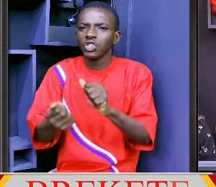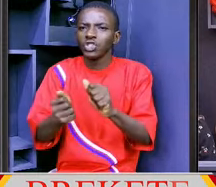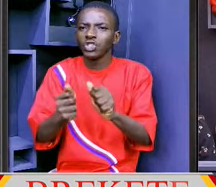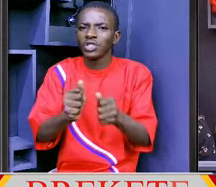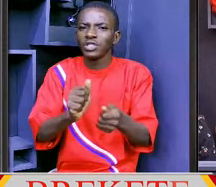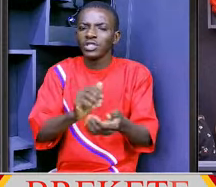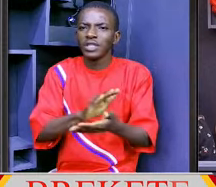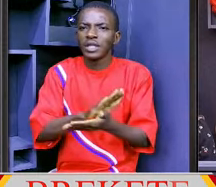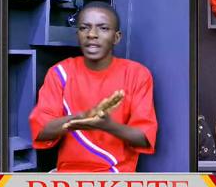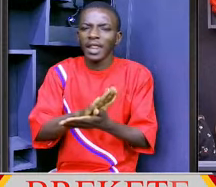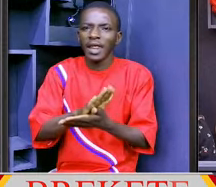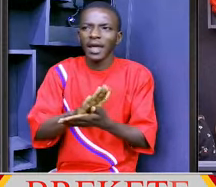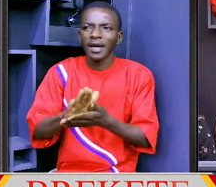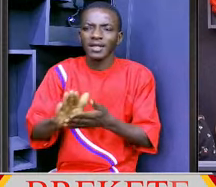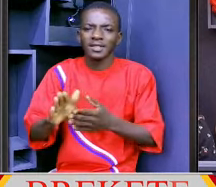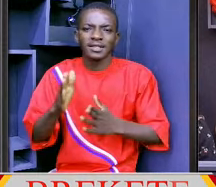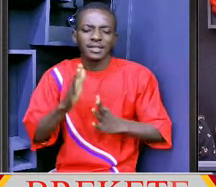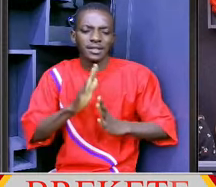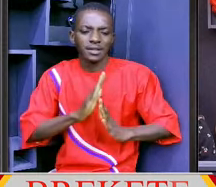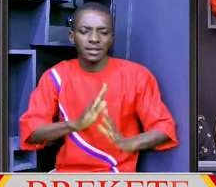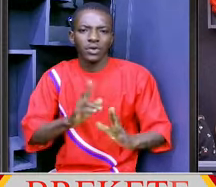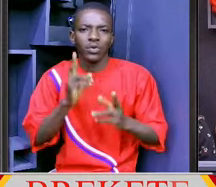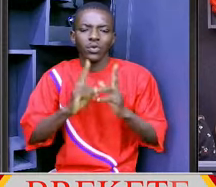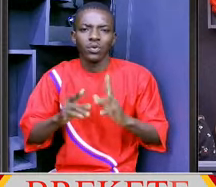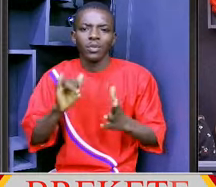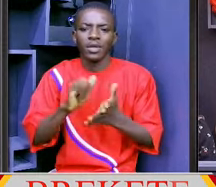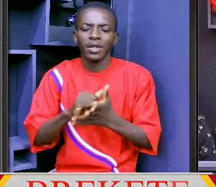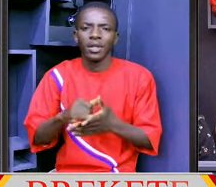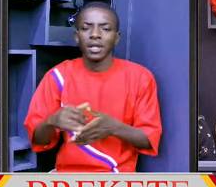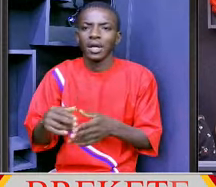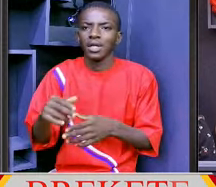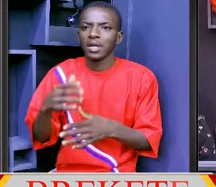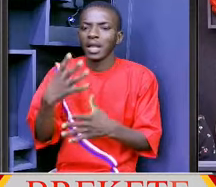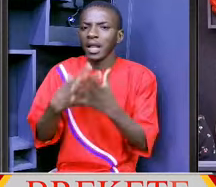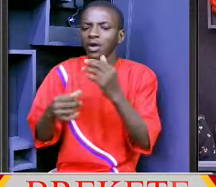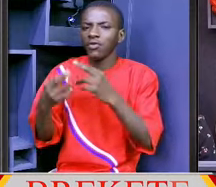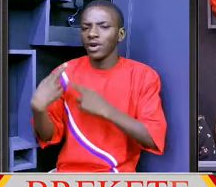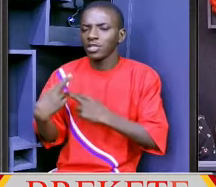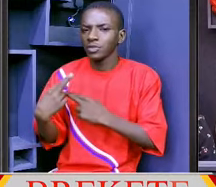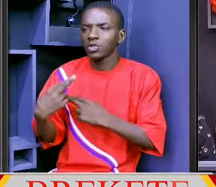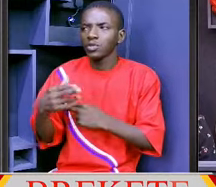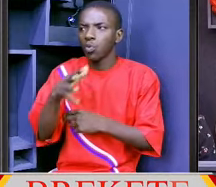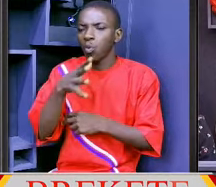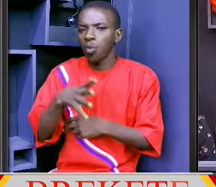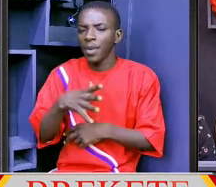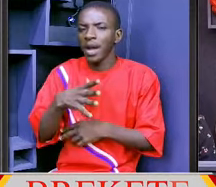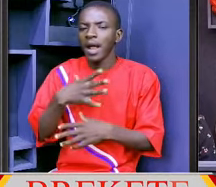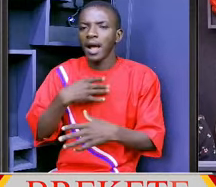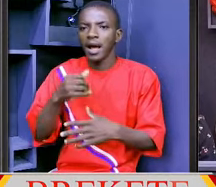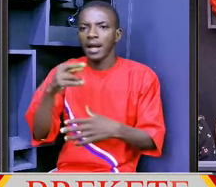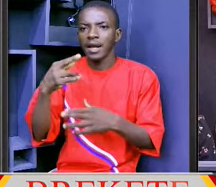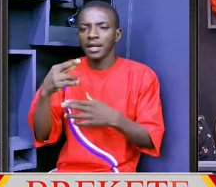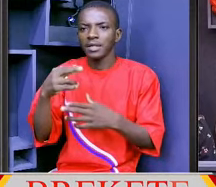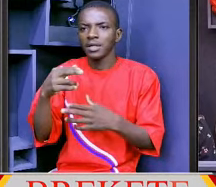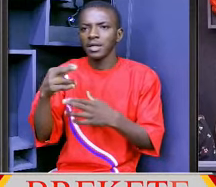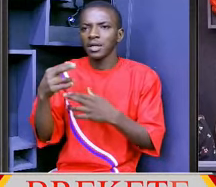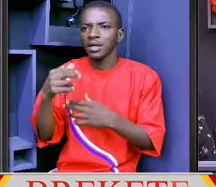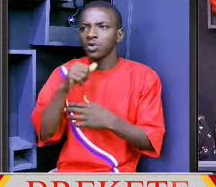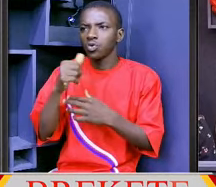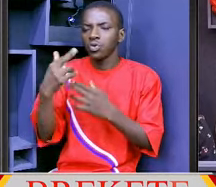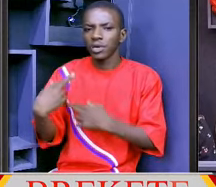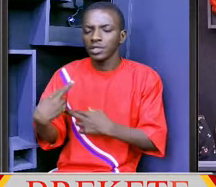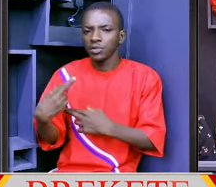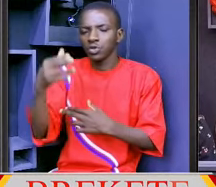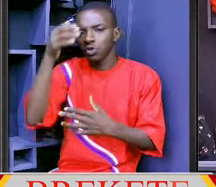she don't become human being. And that irresponsible woman with her irresponsible